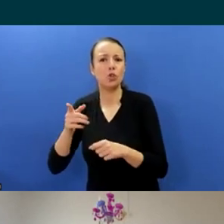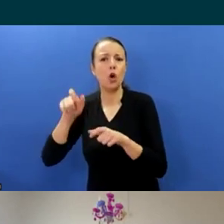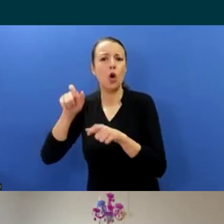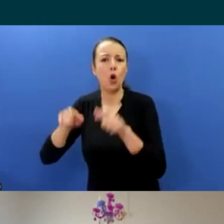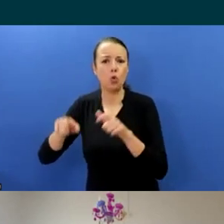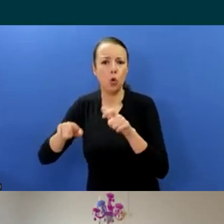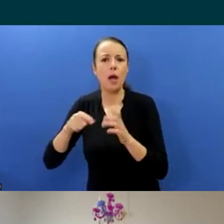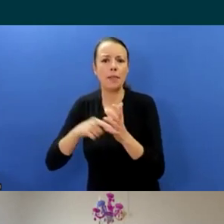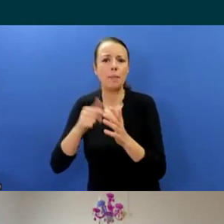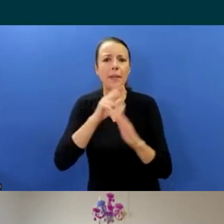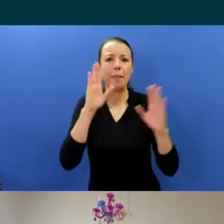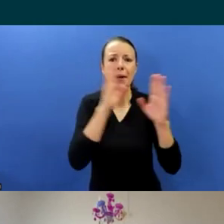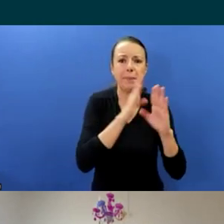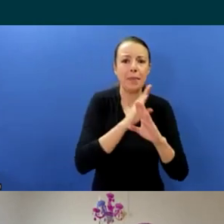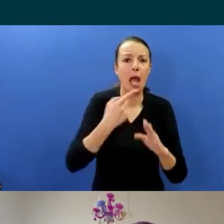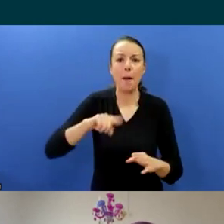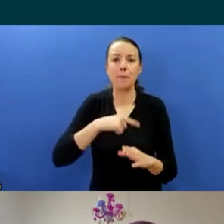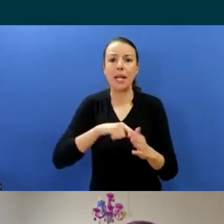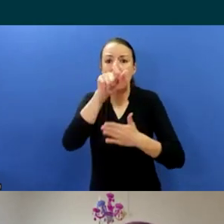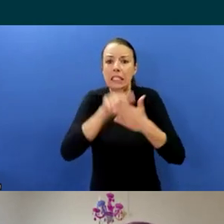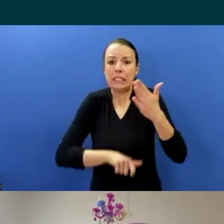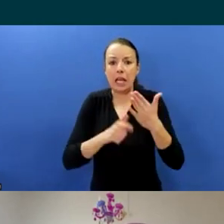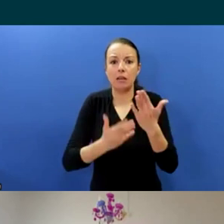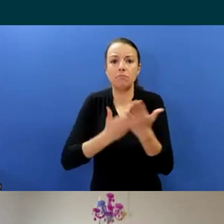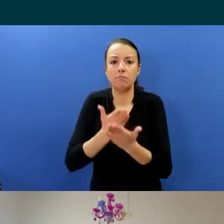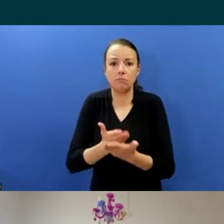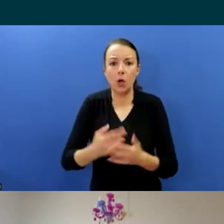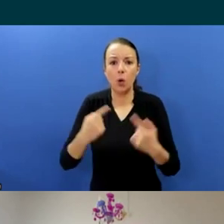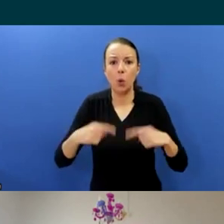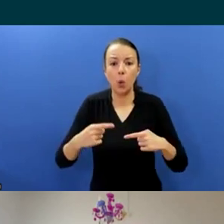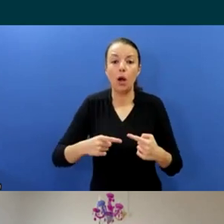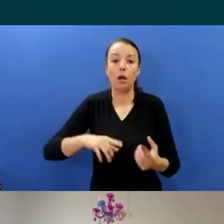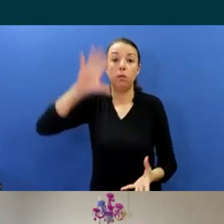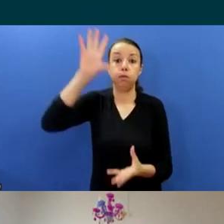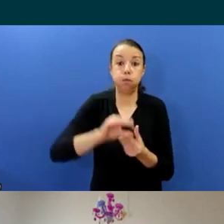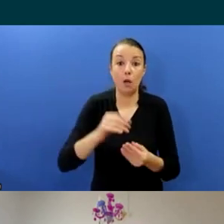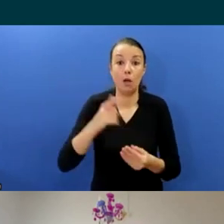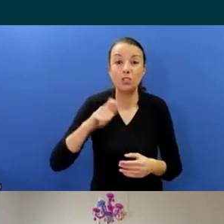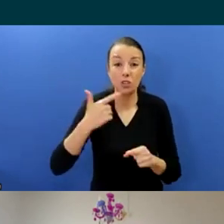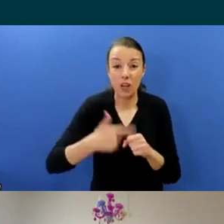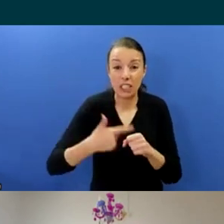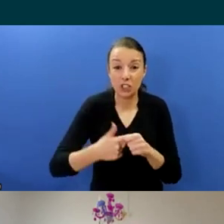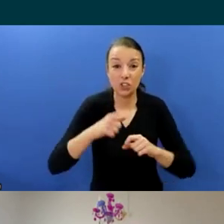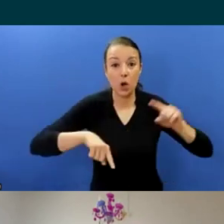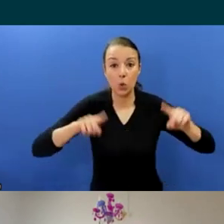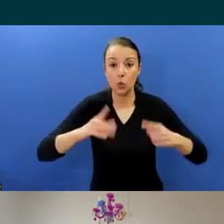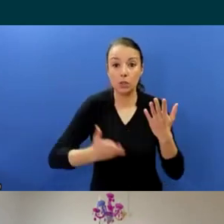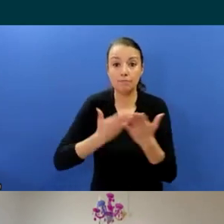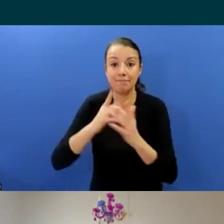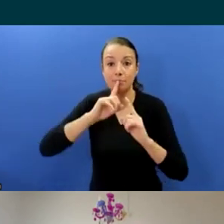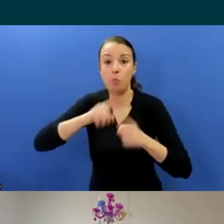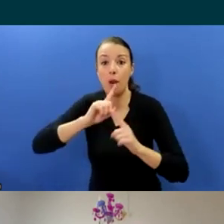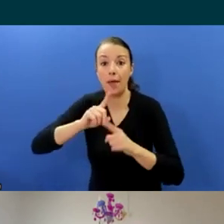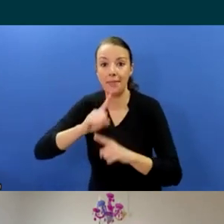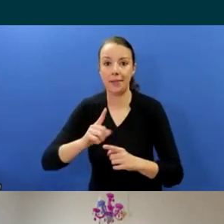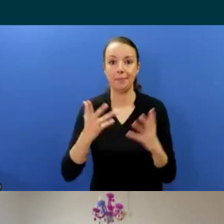So we ended up with 120 recommendations. So you can imagine the city of Geneva having to deal